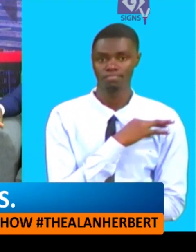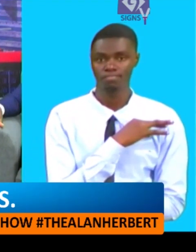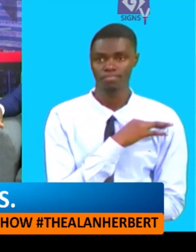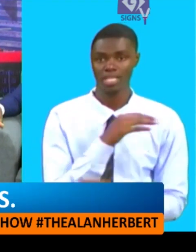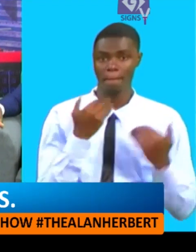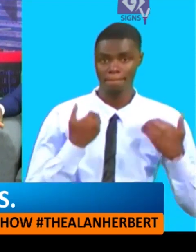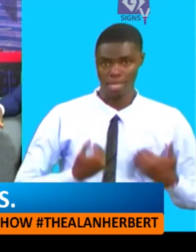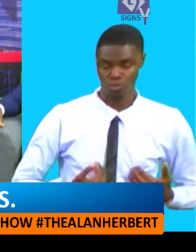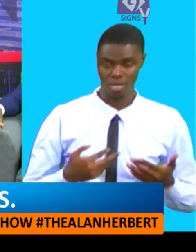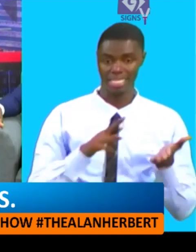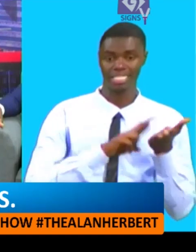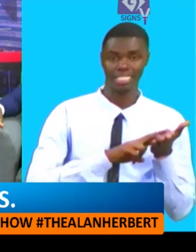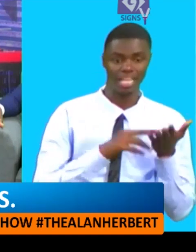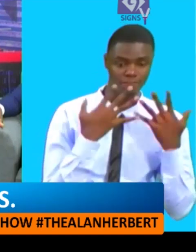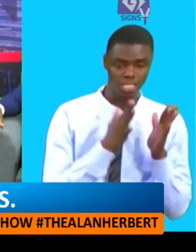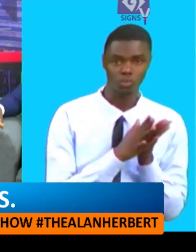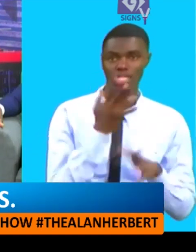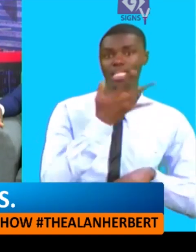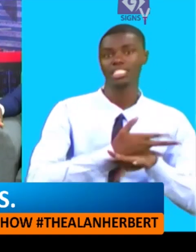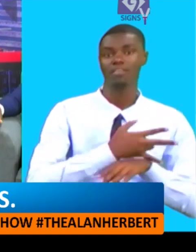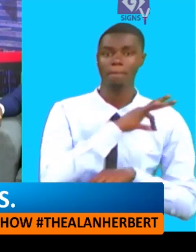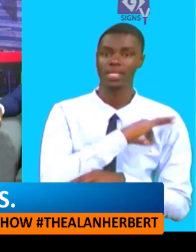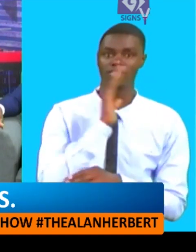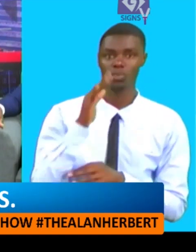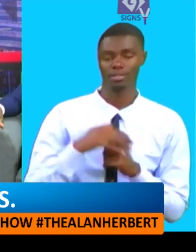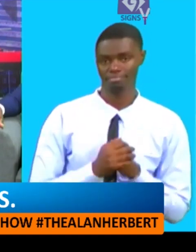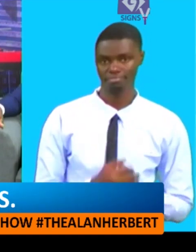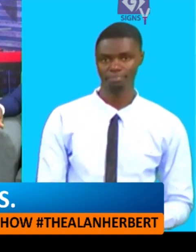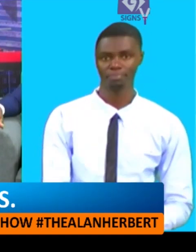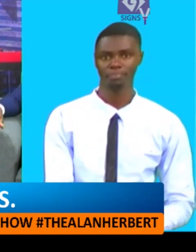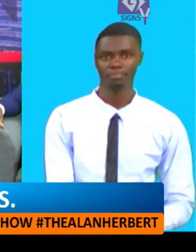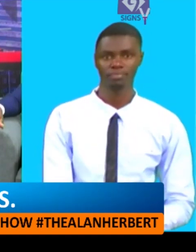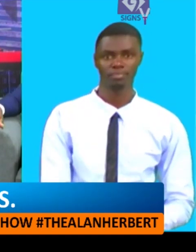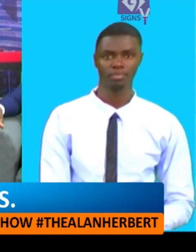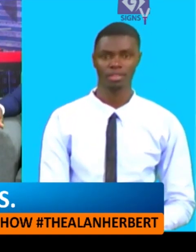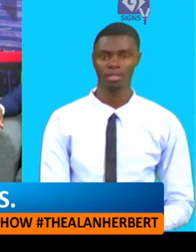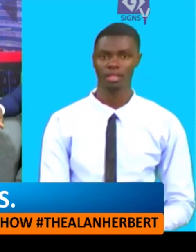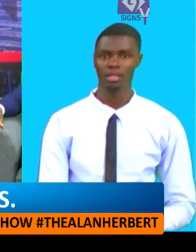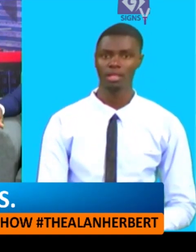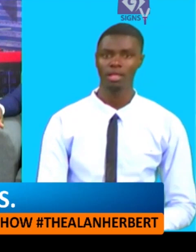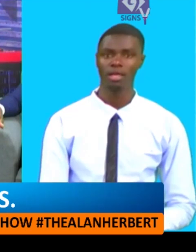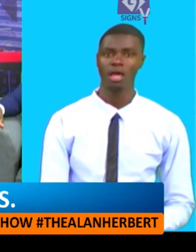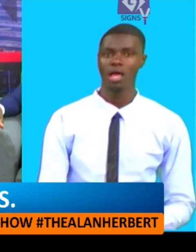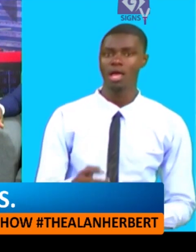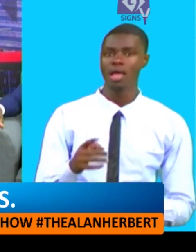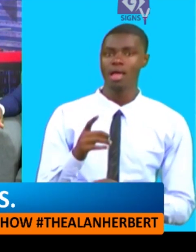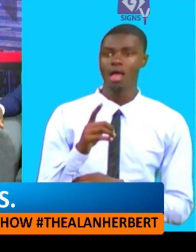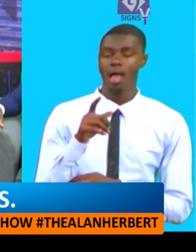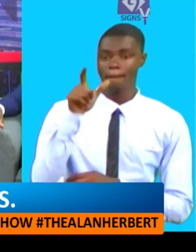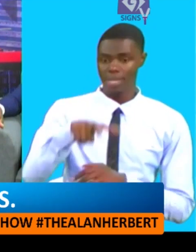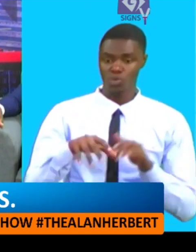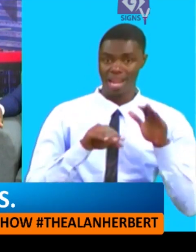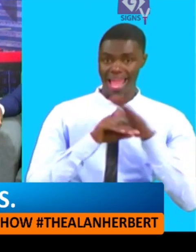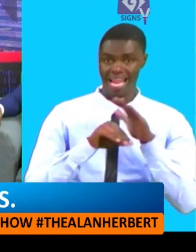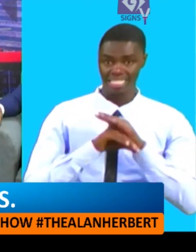a person who is registered with the NHIF would stand to get. Yes. All right. And how does one get to access